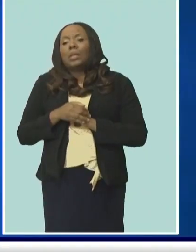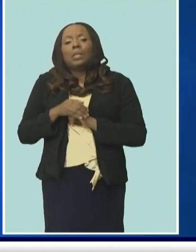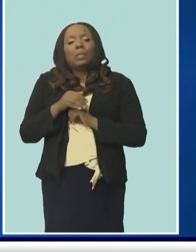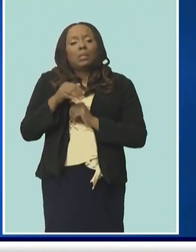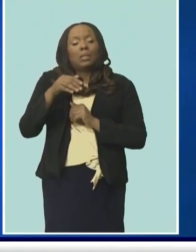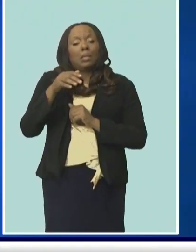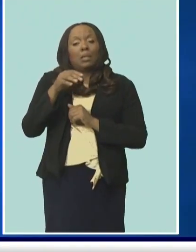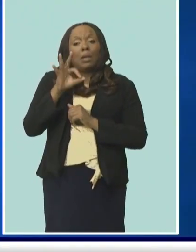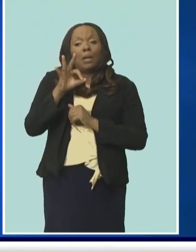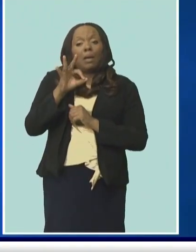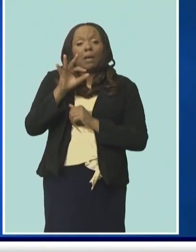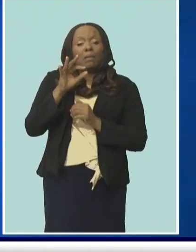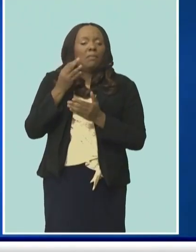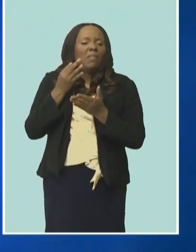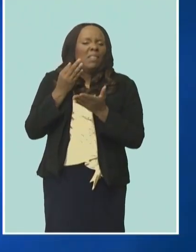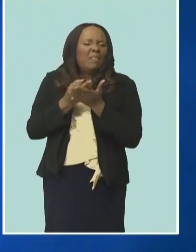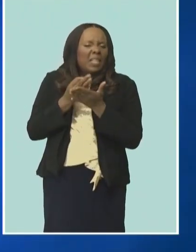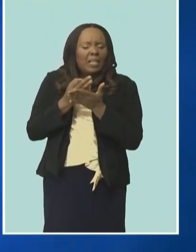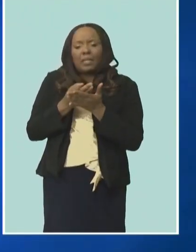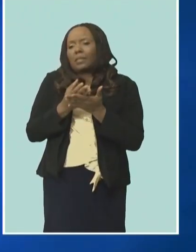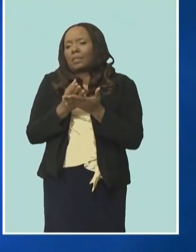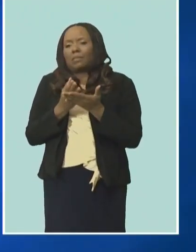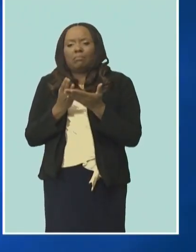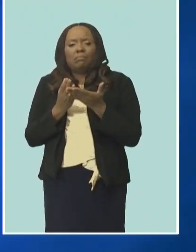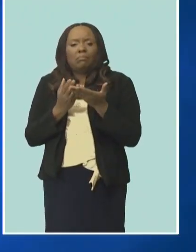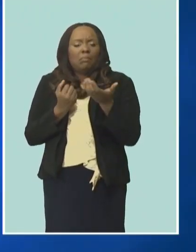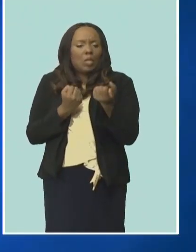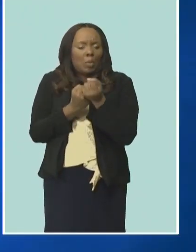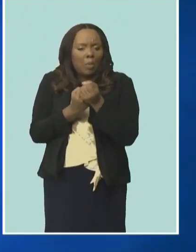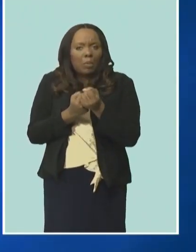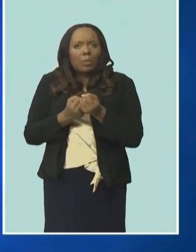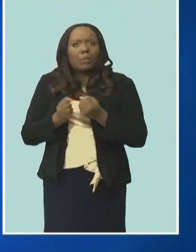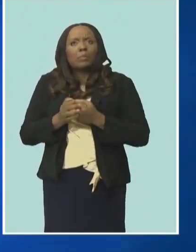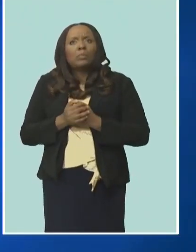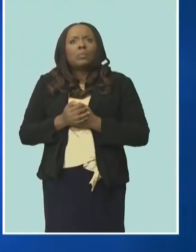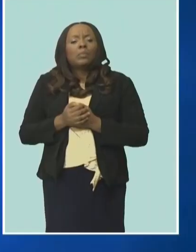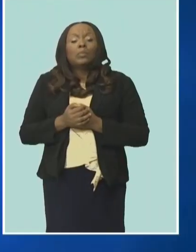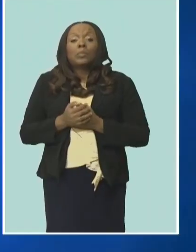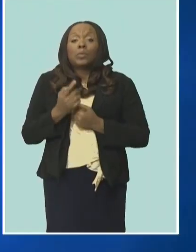participation. At our recently concluded second